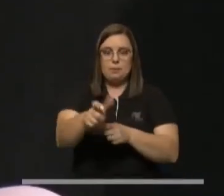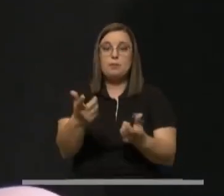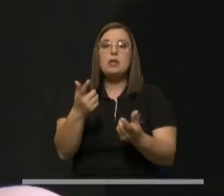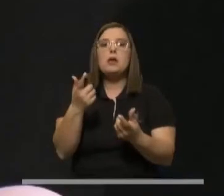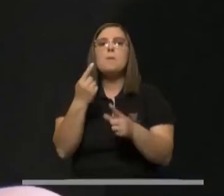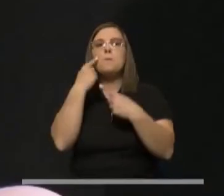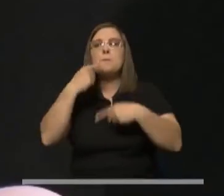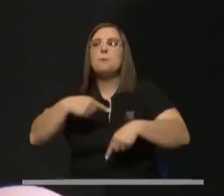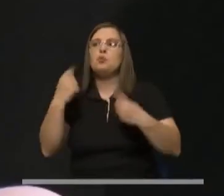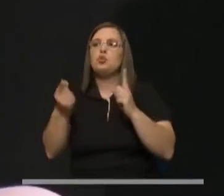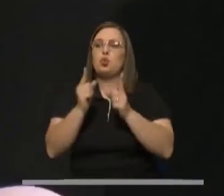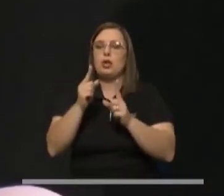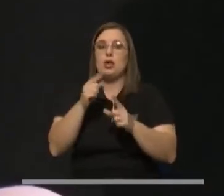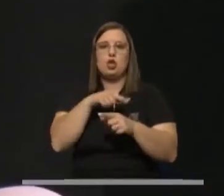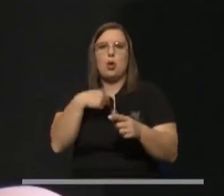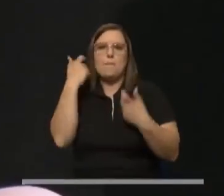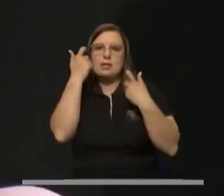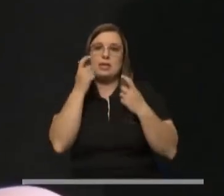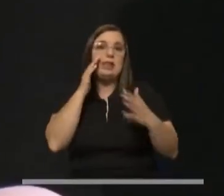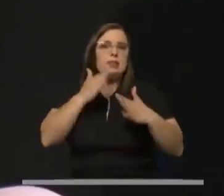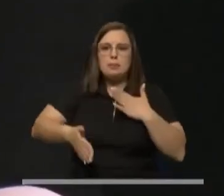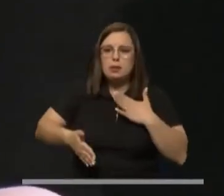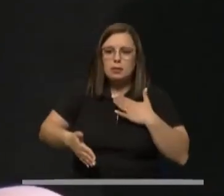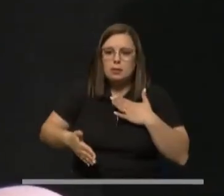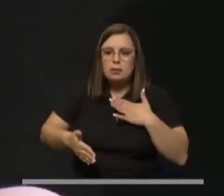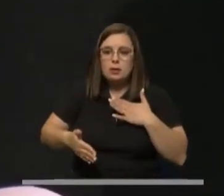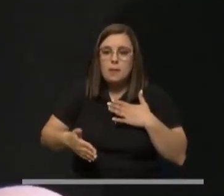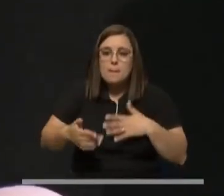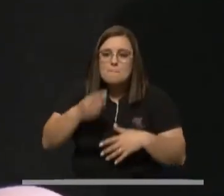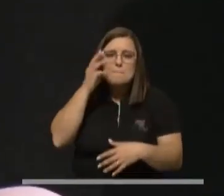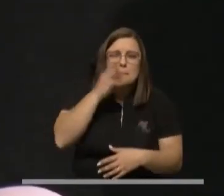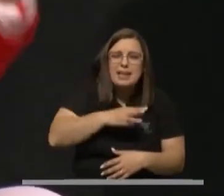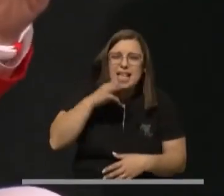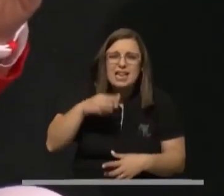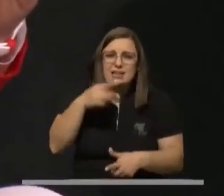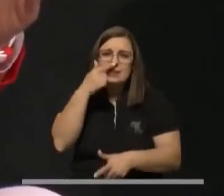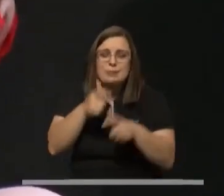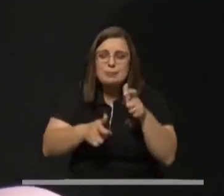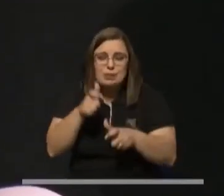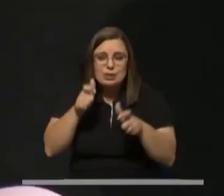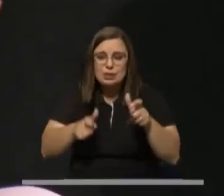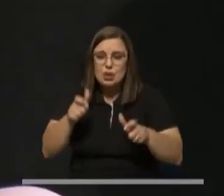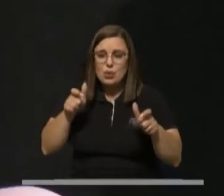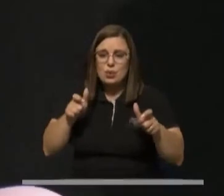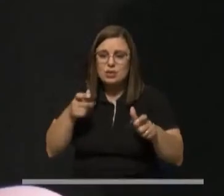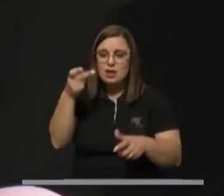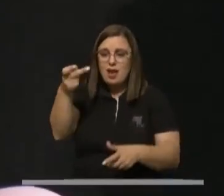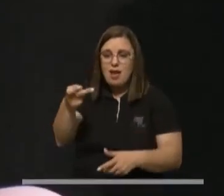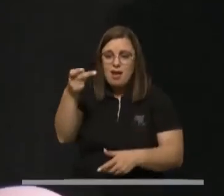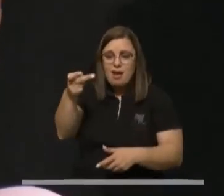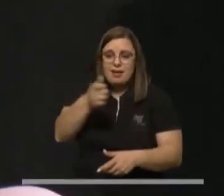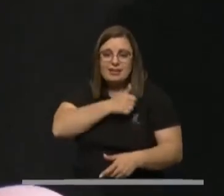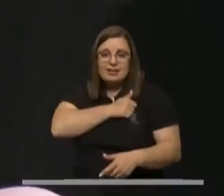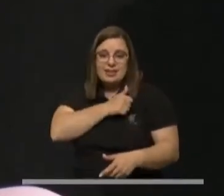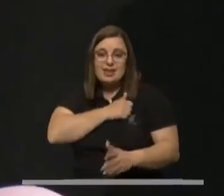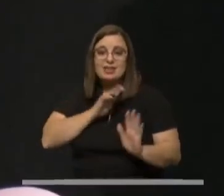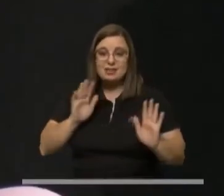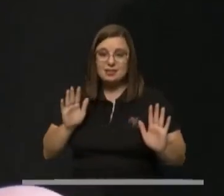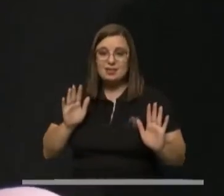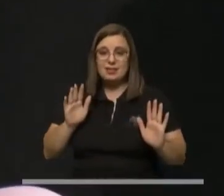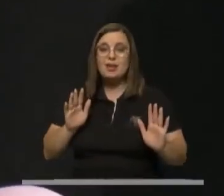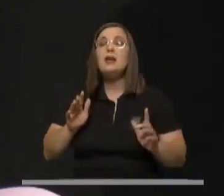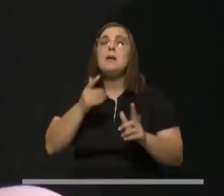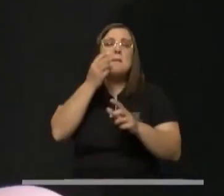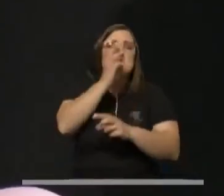has shown something that we'd never thought about. From one day to another, thousands of millions of people had to stay at